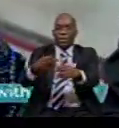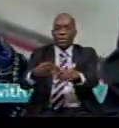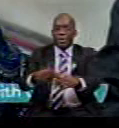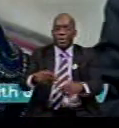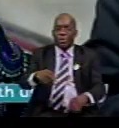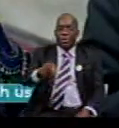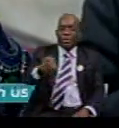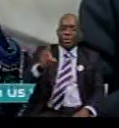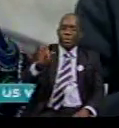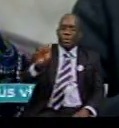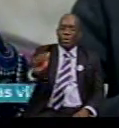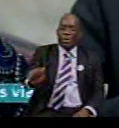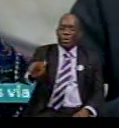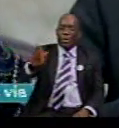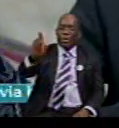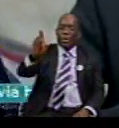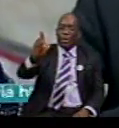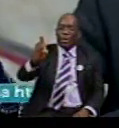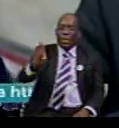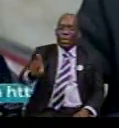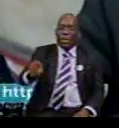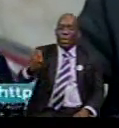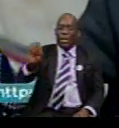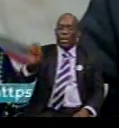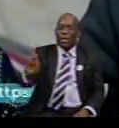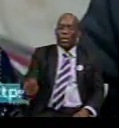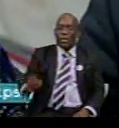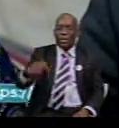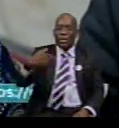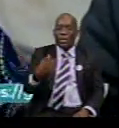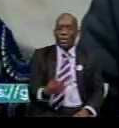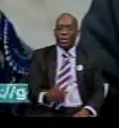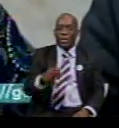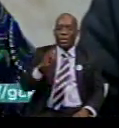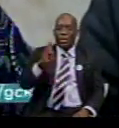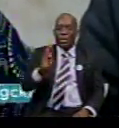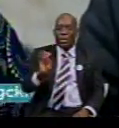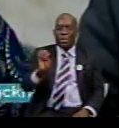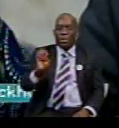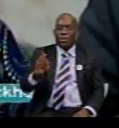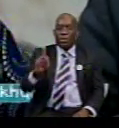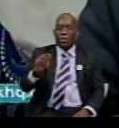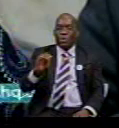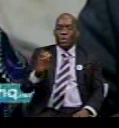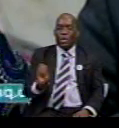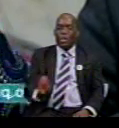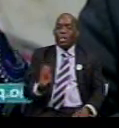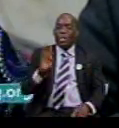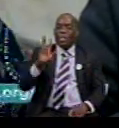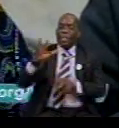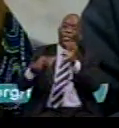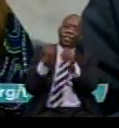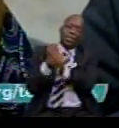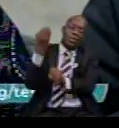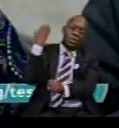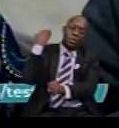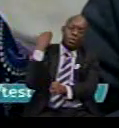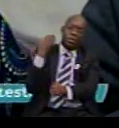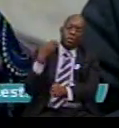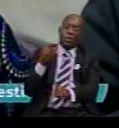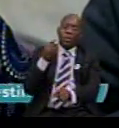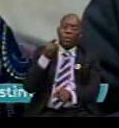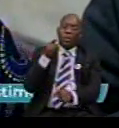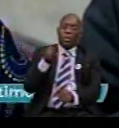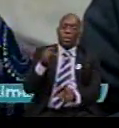Adegbite Oluwafemi Michael. Since 3 years ago, I've been